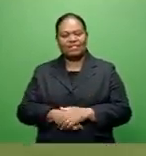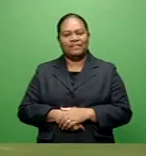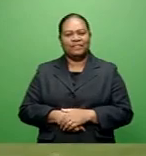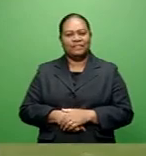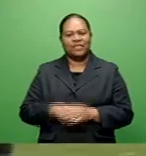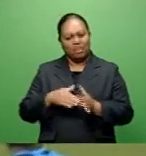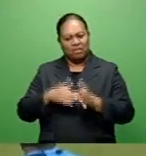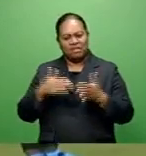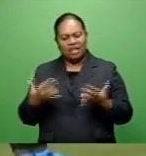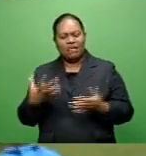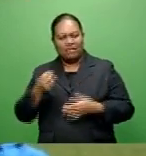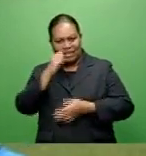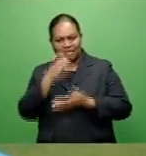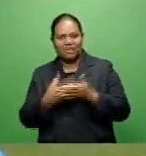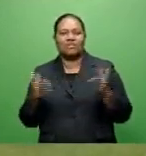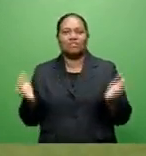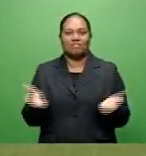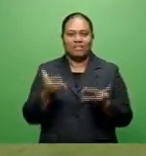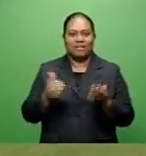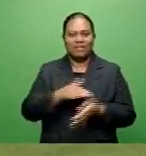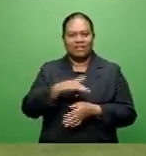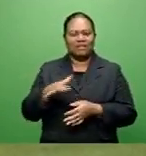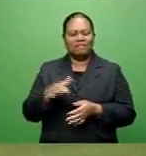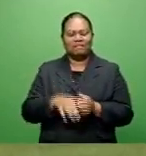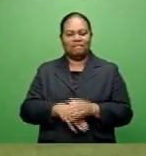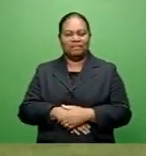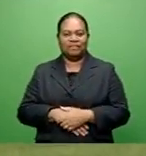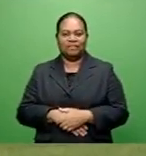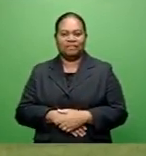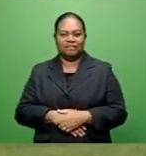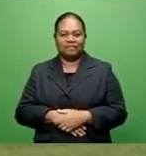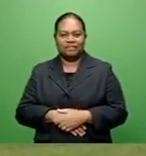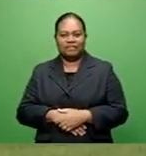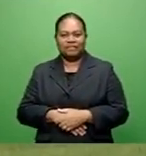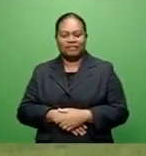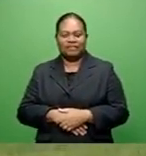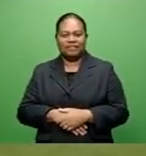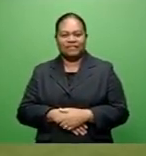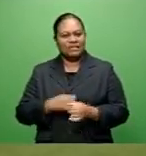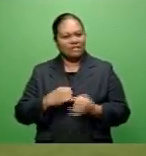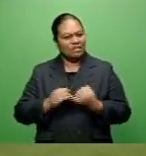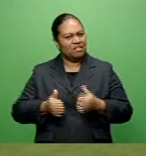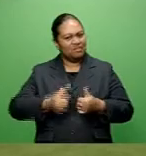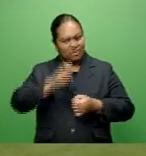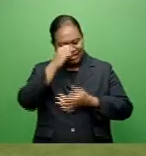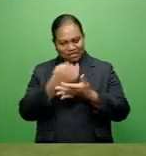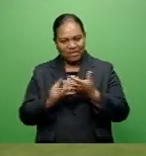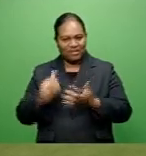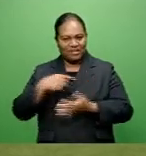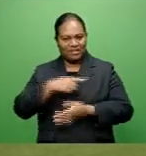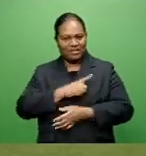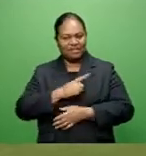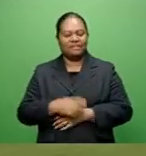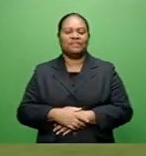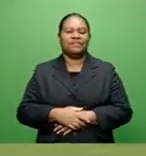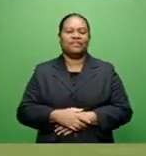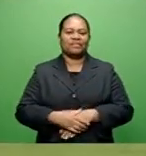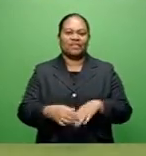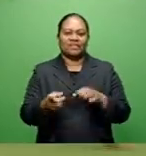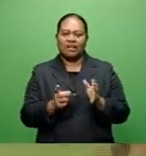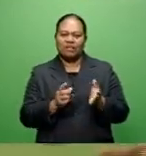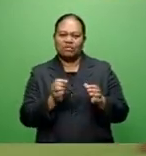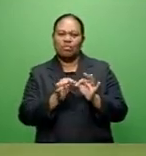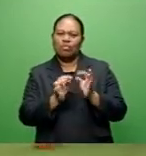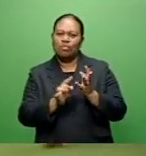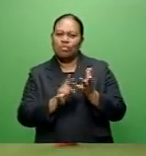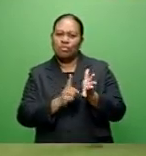there. But to be playing against them, it's a really good experience for the boys. Puka Aisake Mbula says